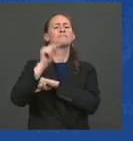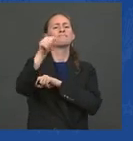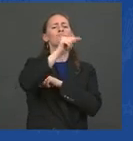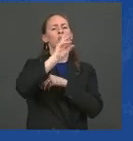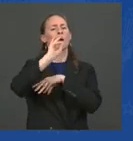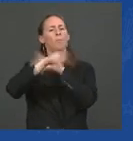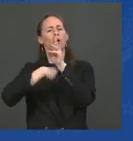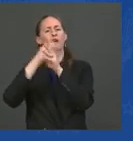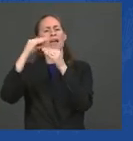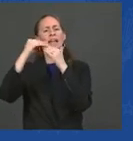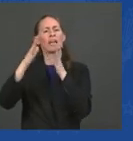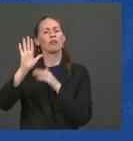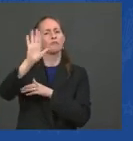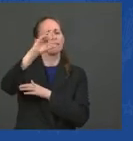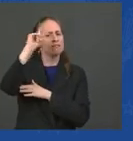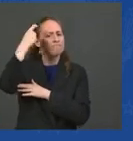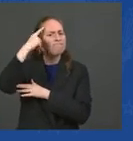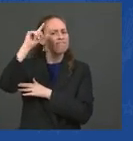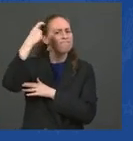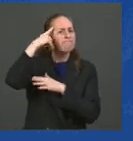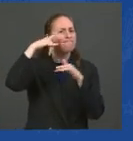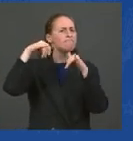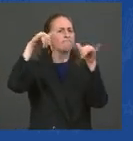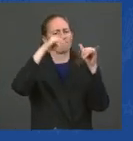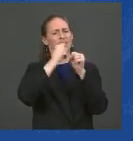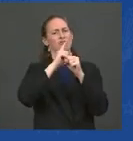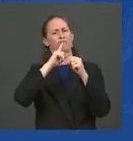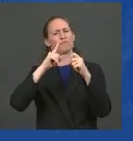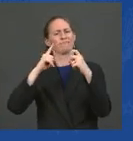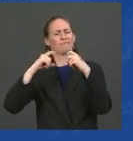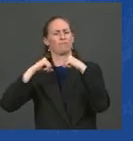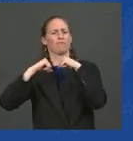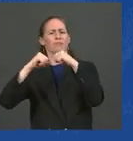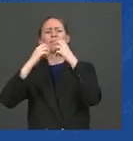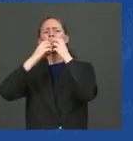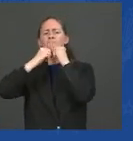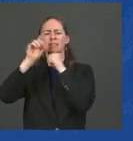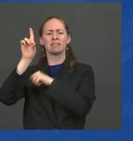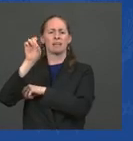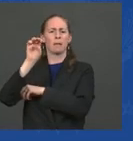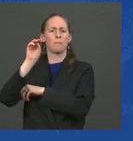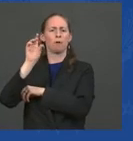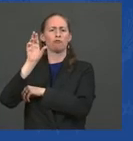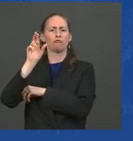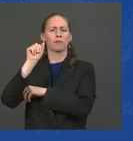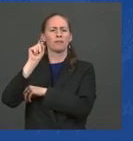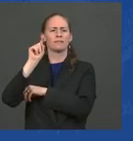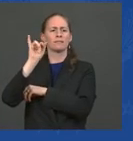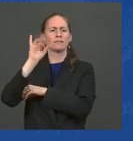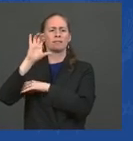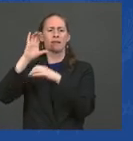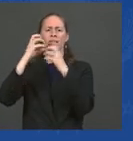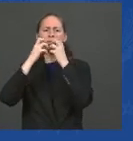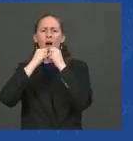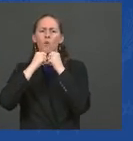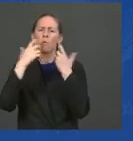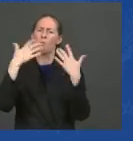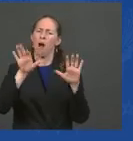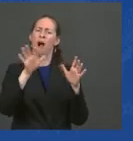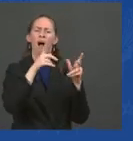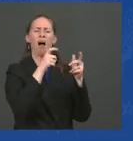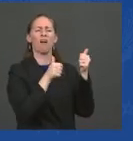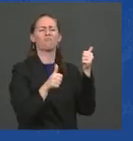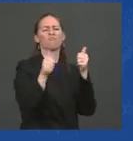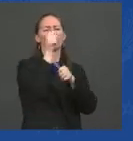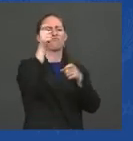to defend democratic values and push back against advancing authoritarianism. Not